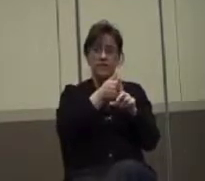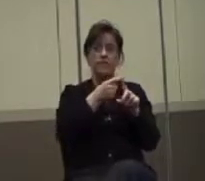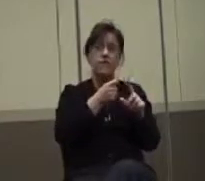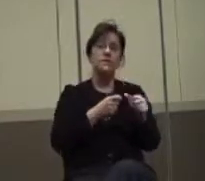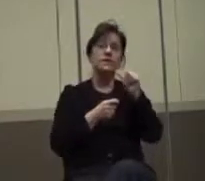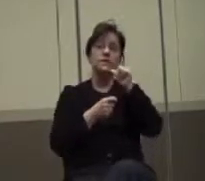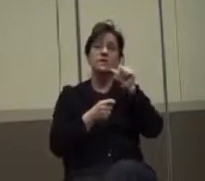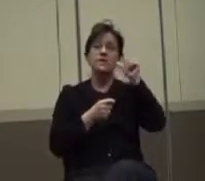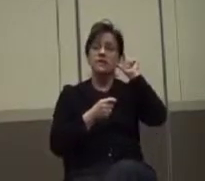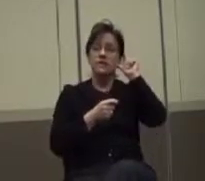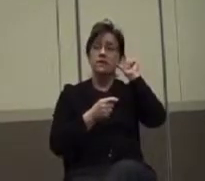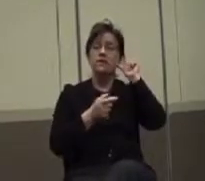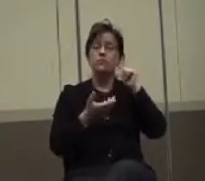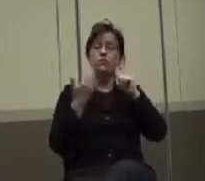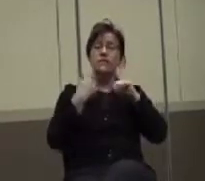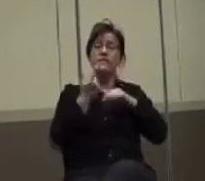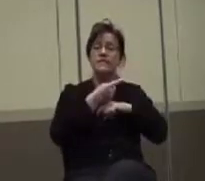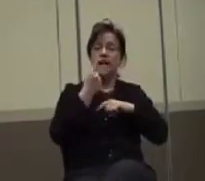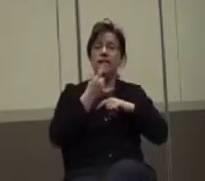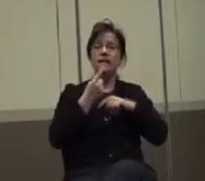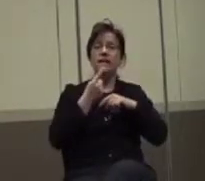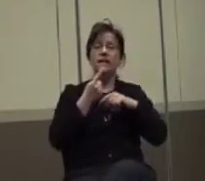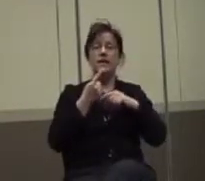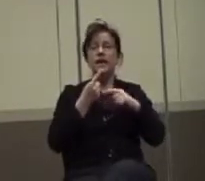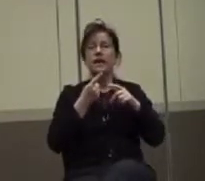of displaying desired behaviors.